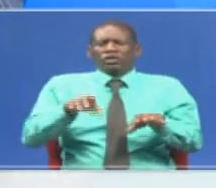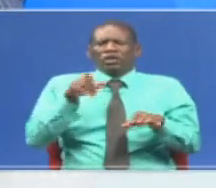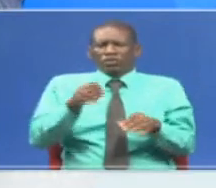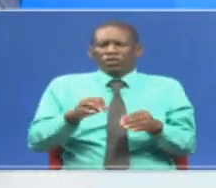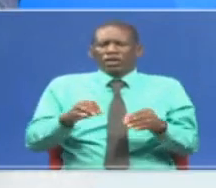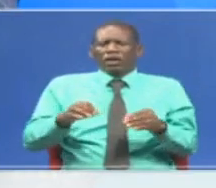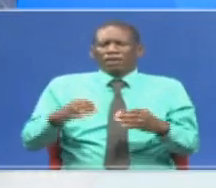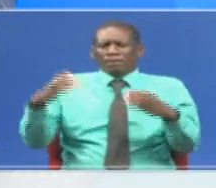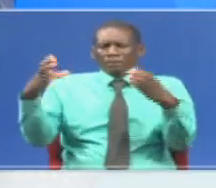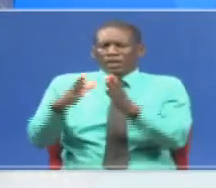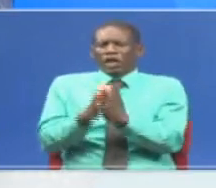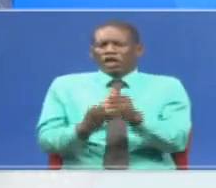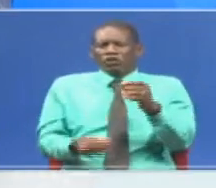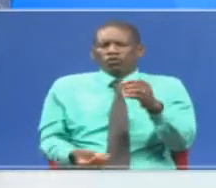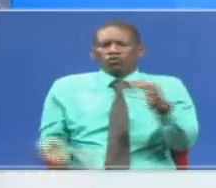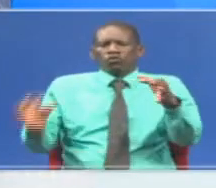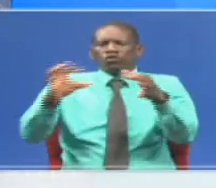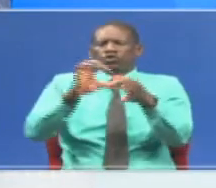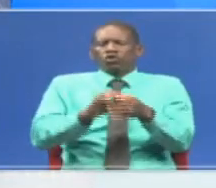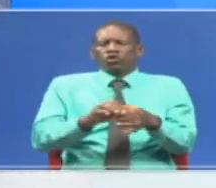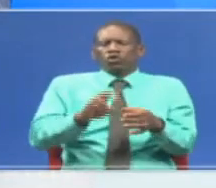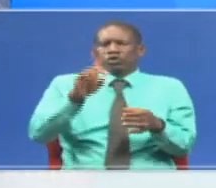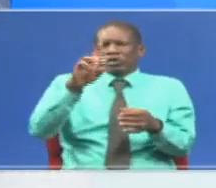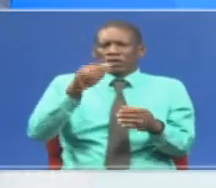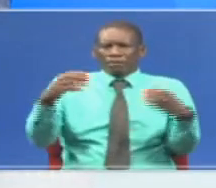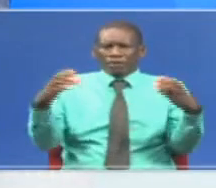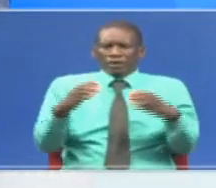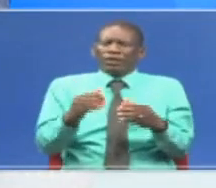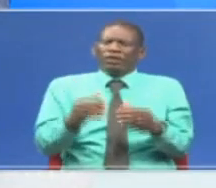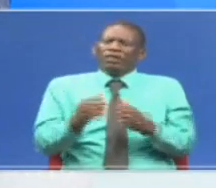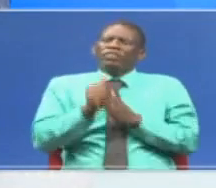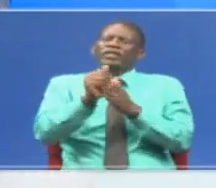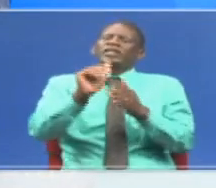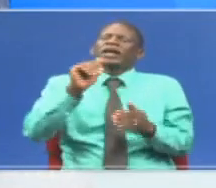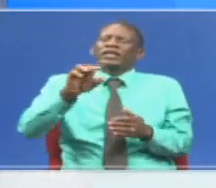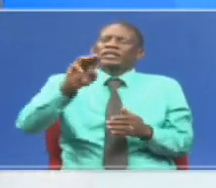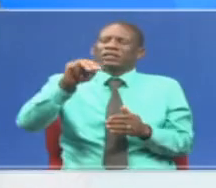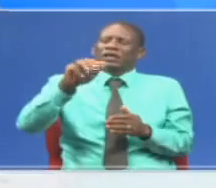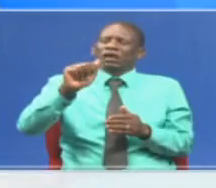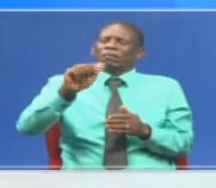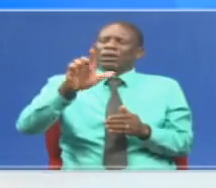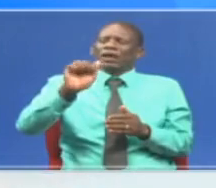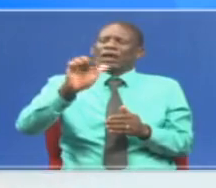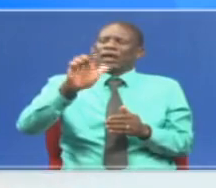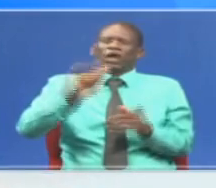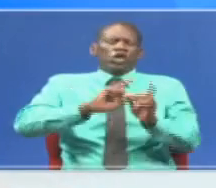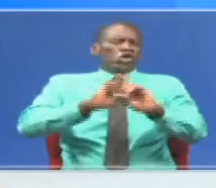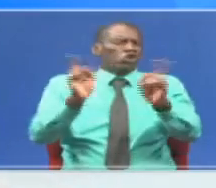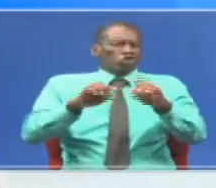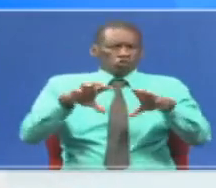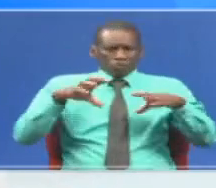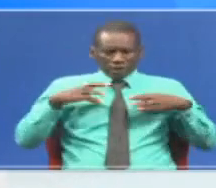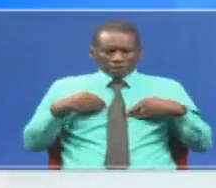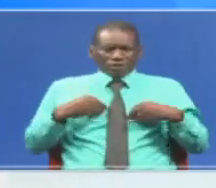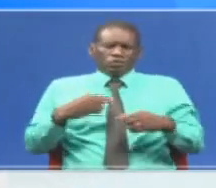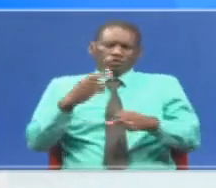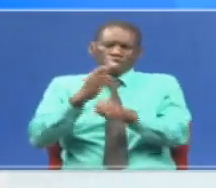UDA party. The leaders have urged Malala not to be used to further vile agendas.